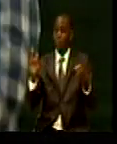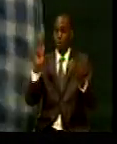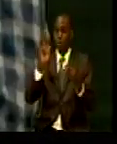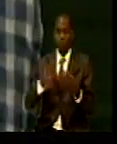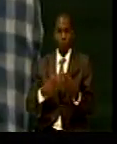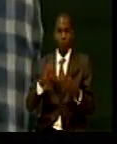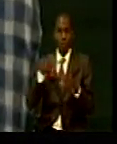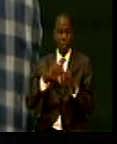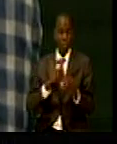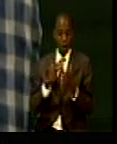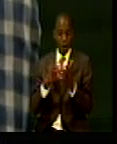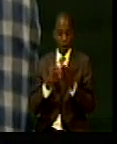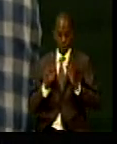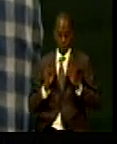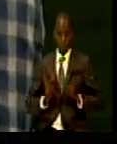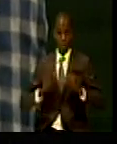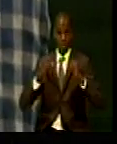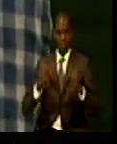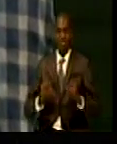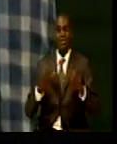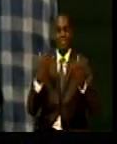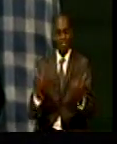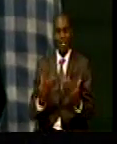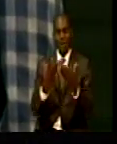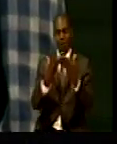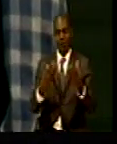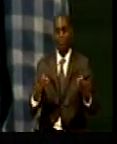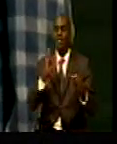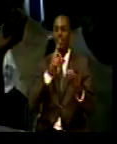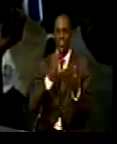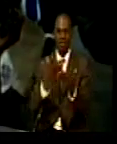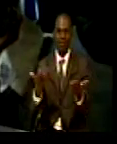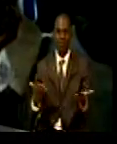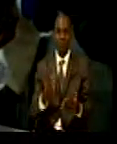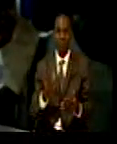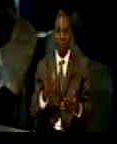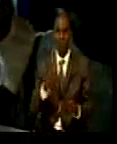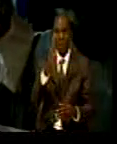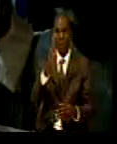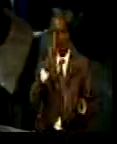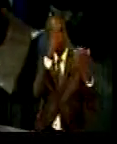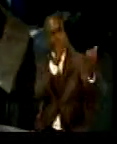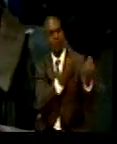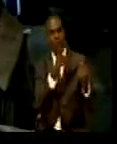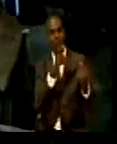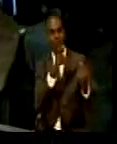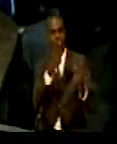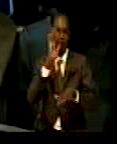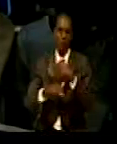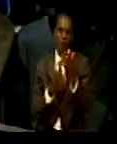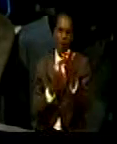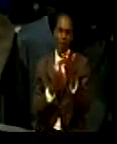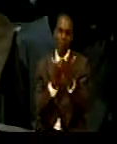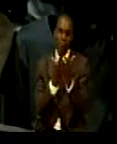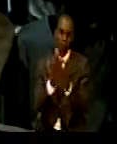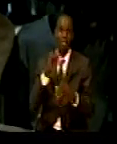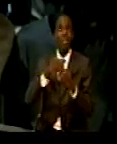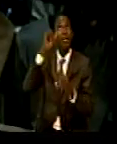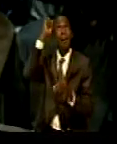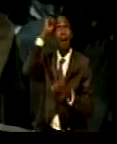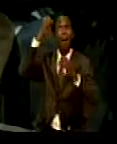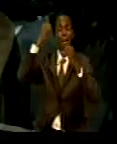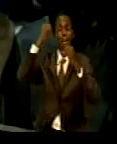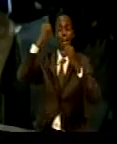solution has now come. By faith, you will walk right. In his power, you will walk right. As